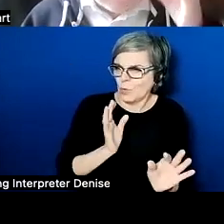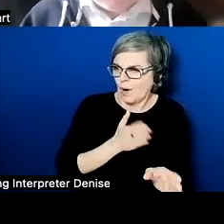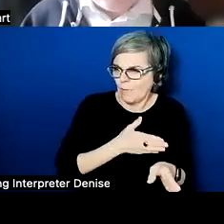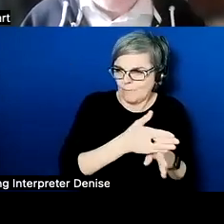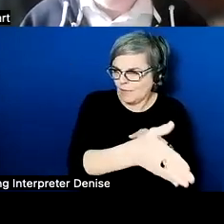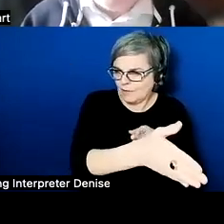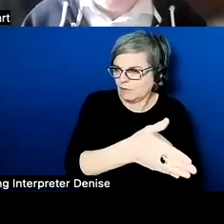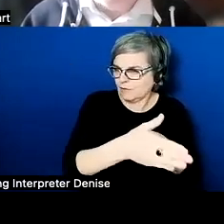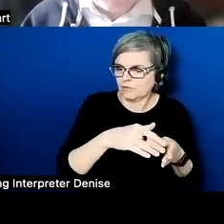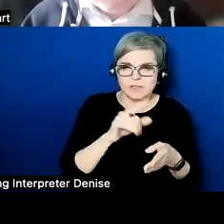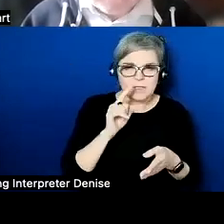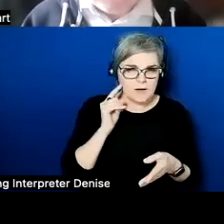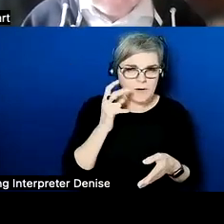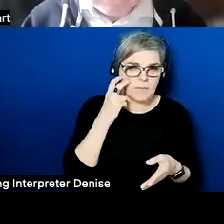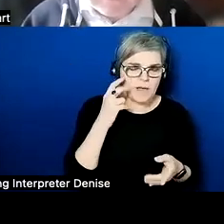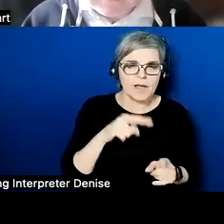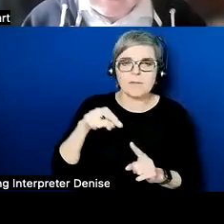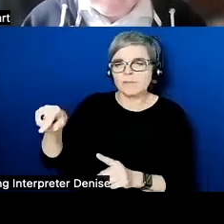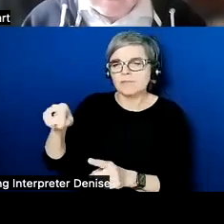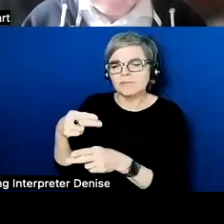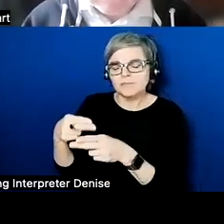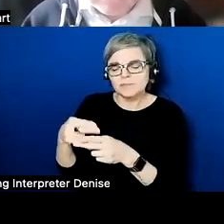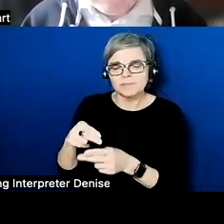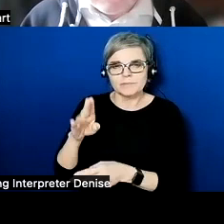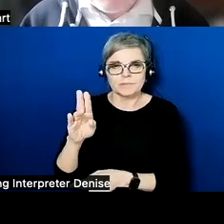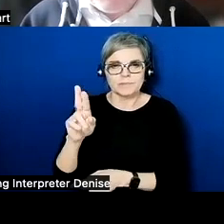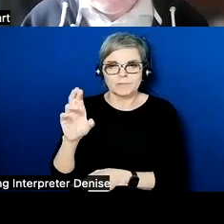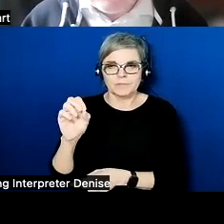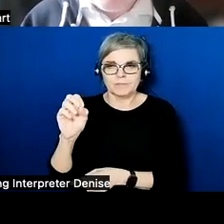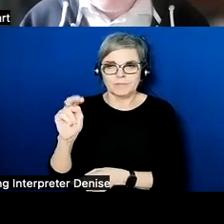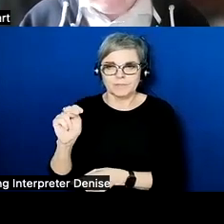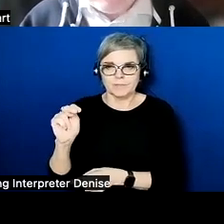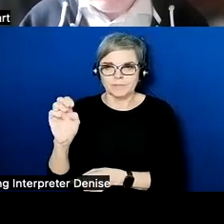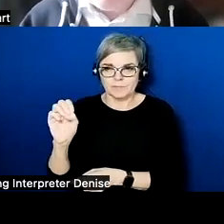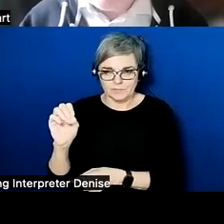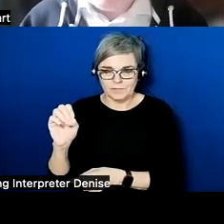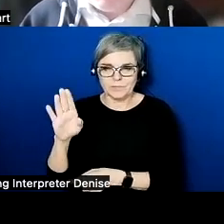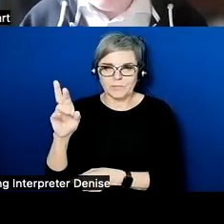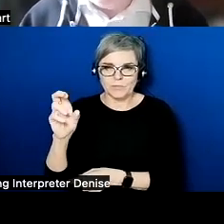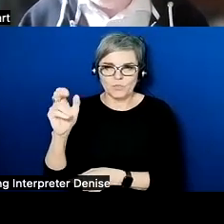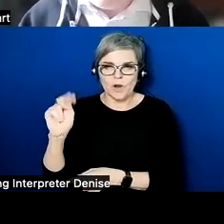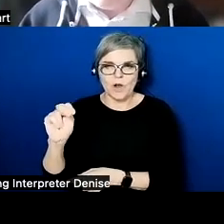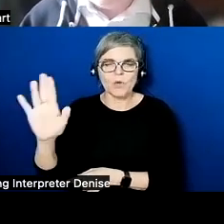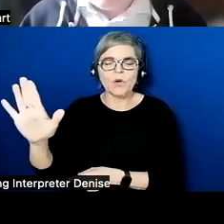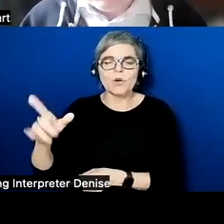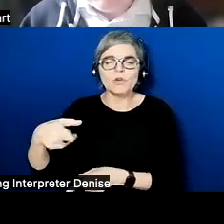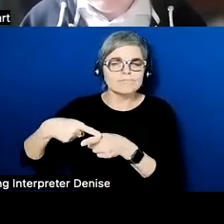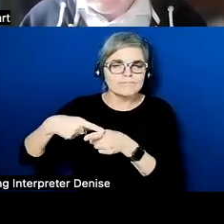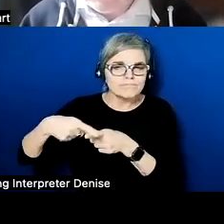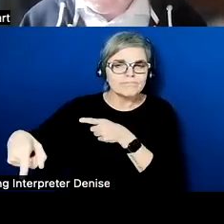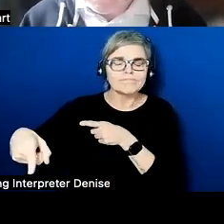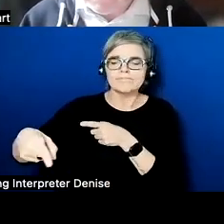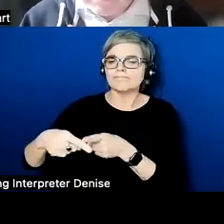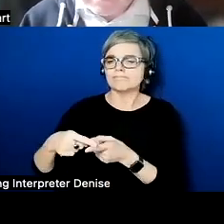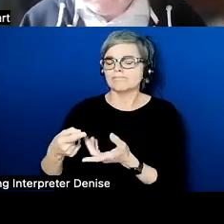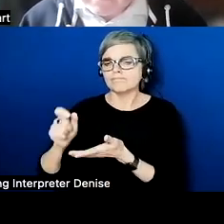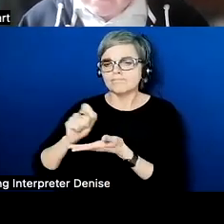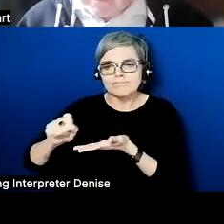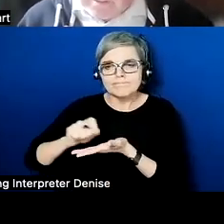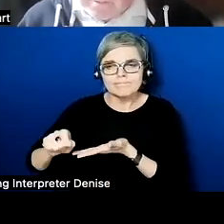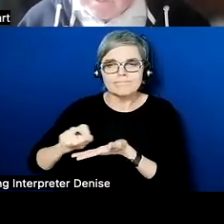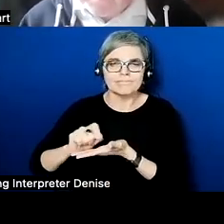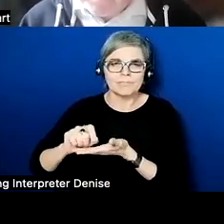lot about vulnerability and the sense of any of us making ourselves vulnerable, and